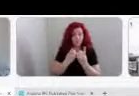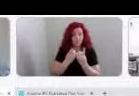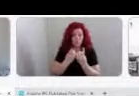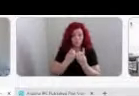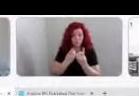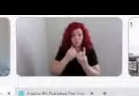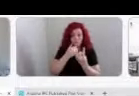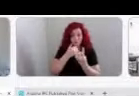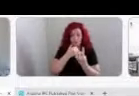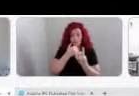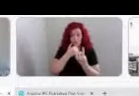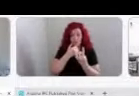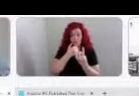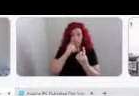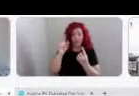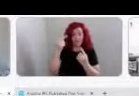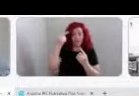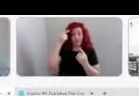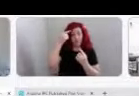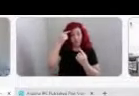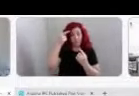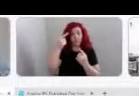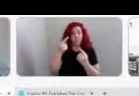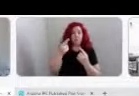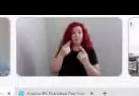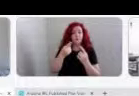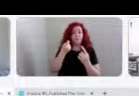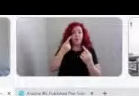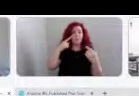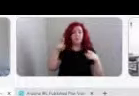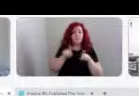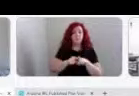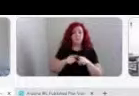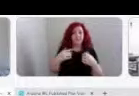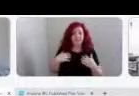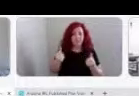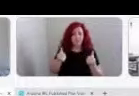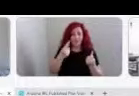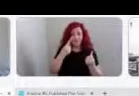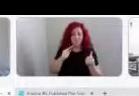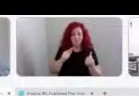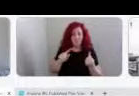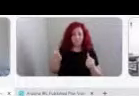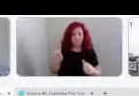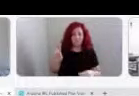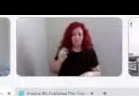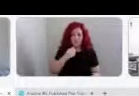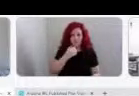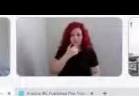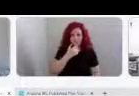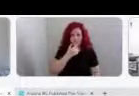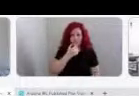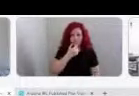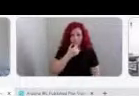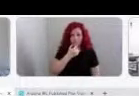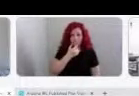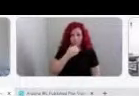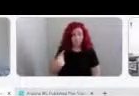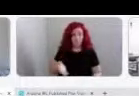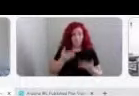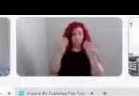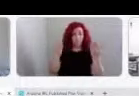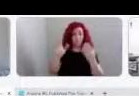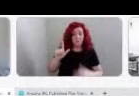and governing by compromise is healthy for a democracy the proposed